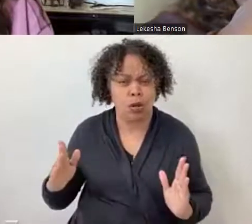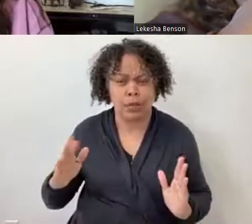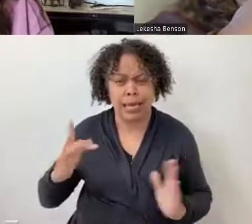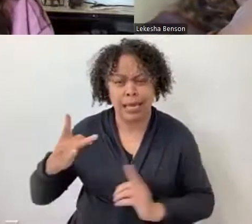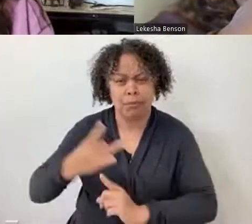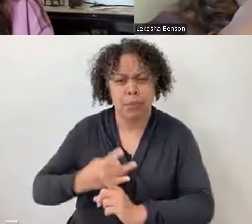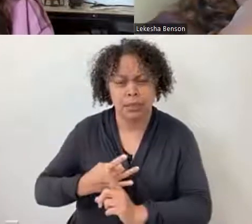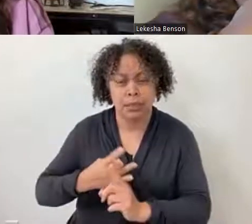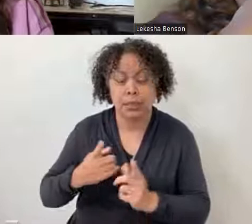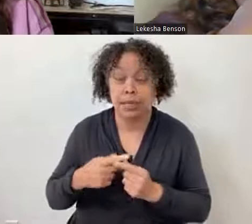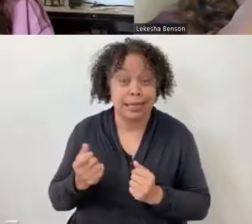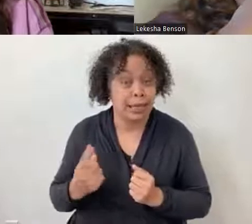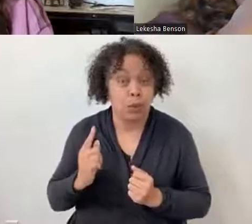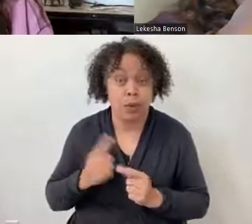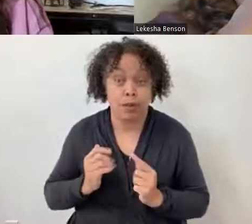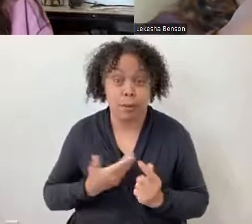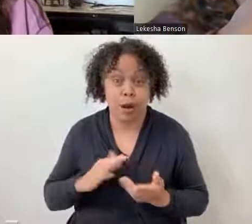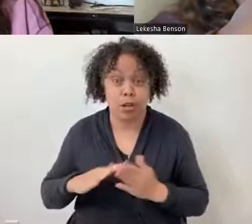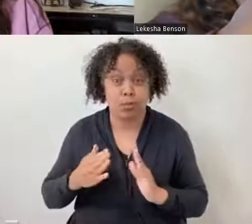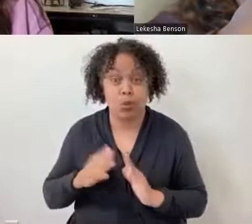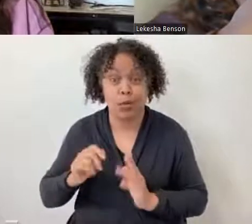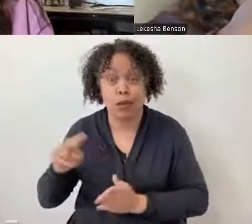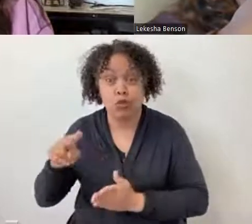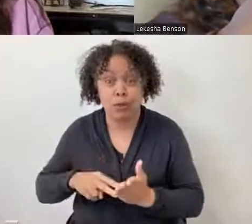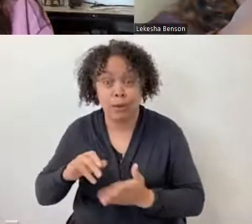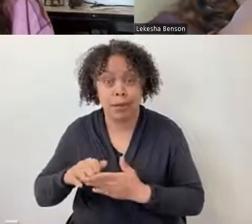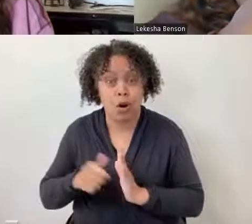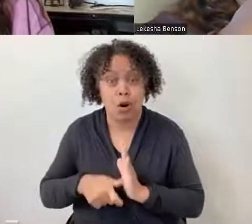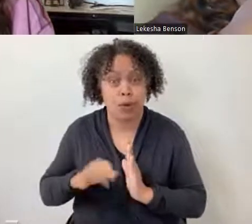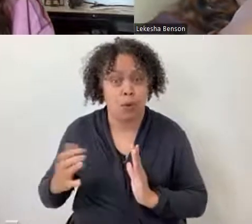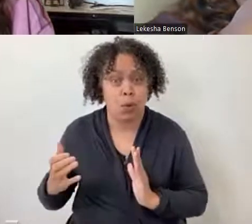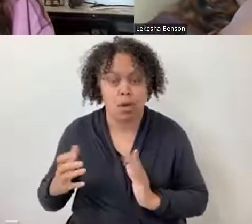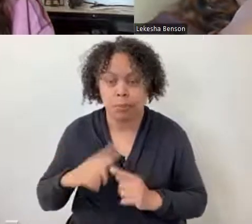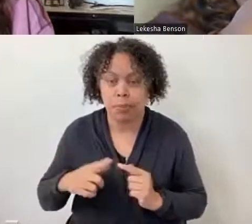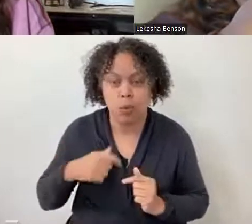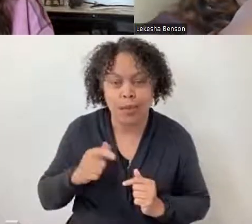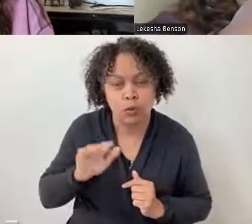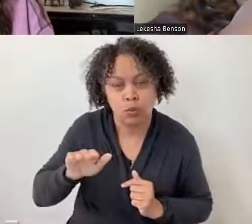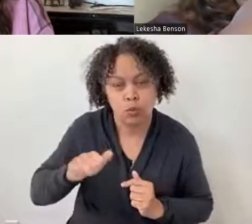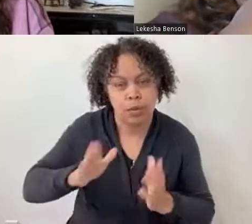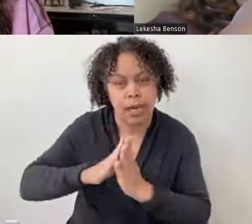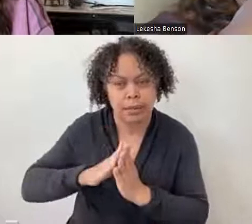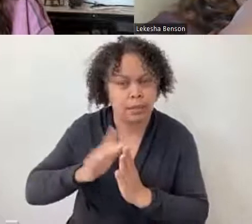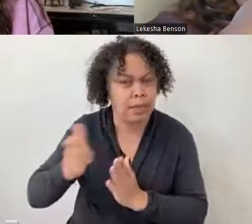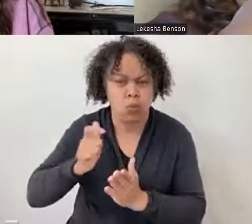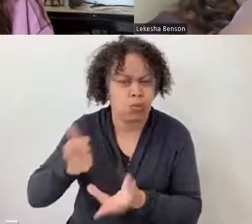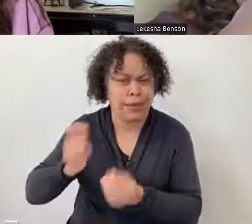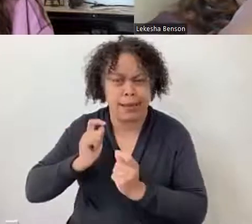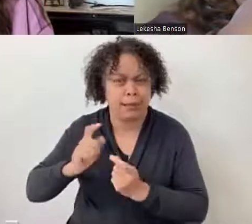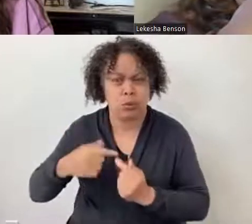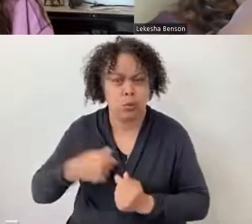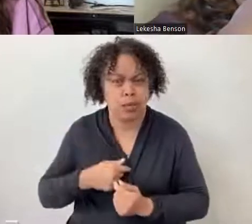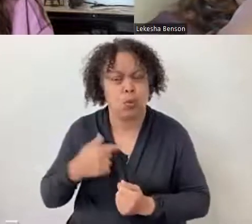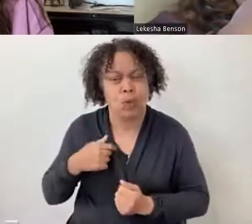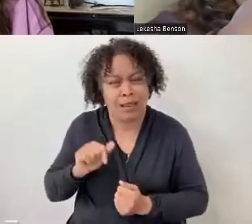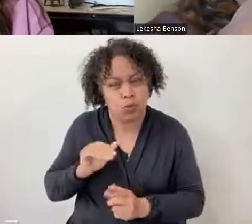months so that anybody in our community could do that. But we had to ask. They weren't going to give it to us for free. We had to ask.